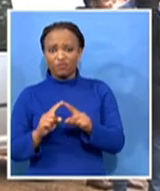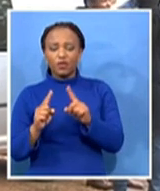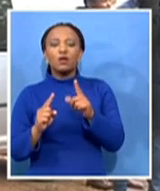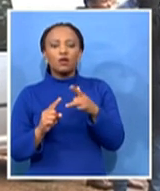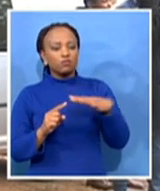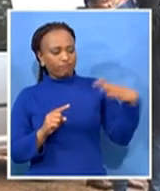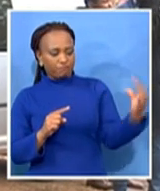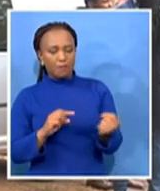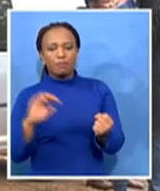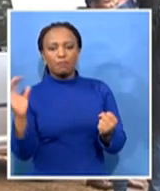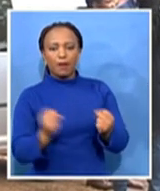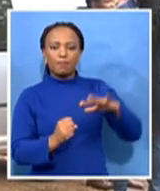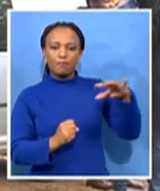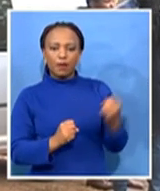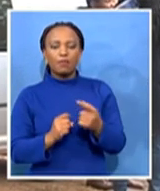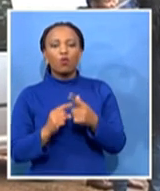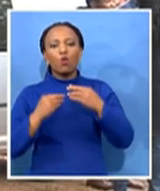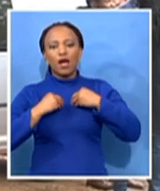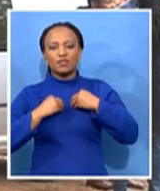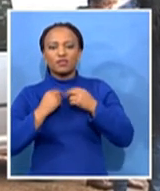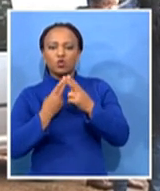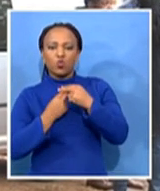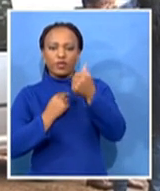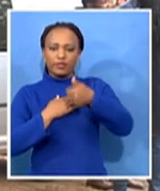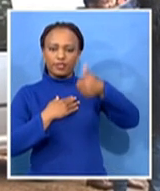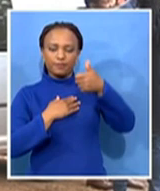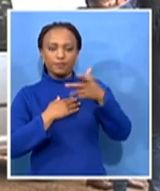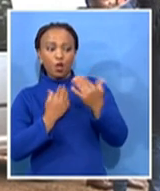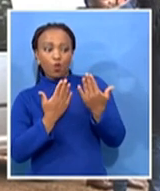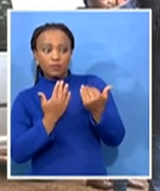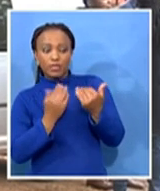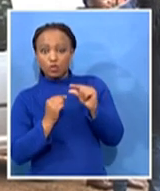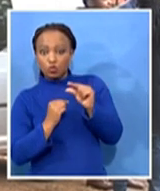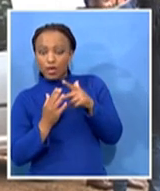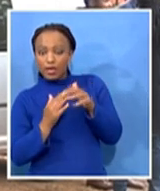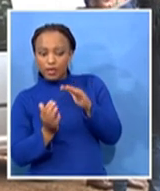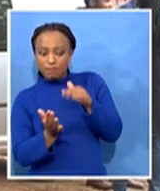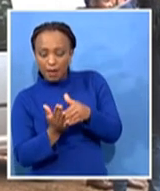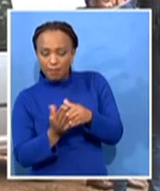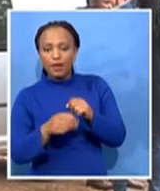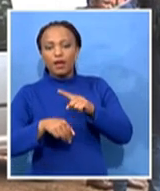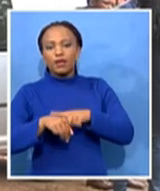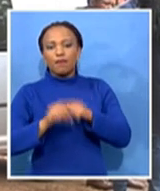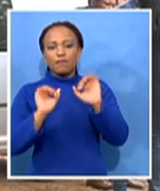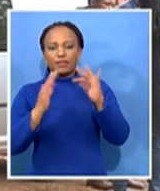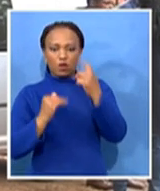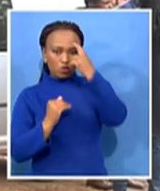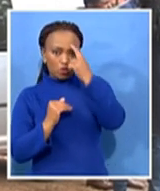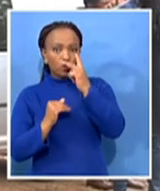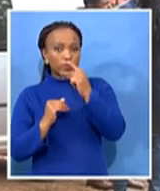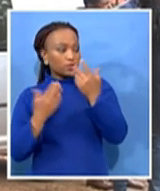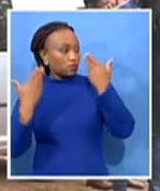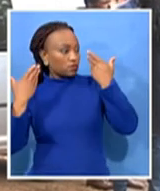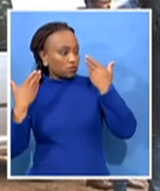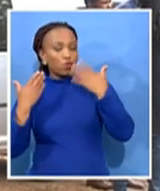Unit. So we are expecting them to arrive here around 10 o'clock this morning. As you're seeing behind me, some of my media colleagues are also waiting for those